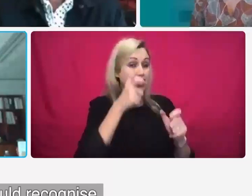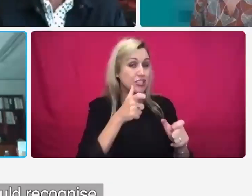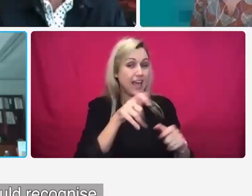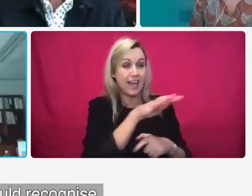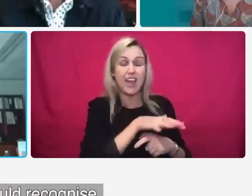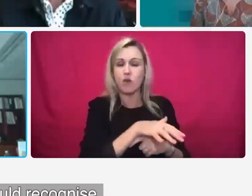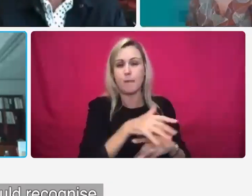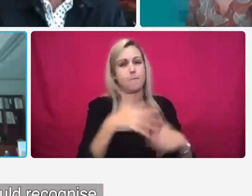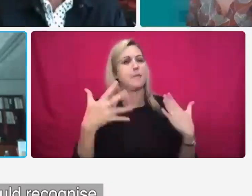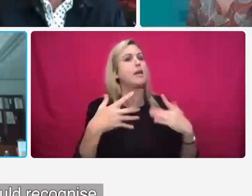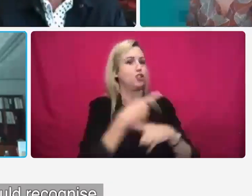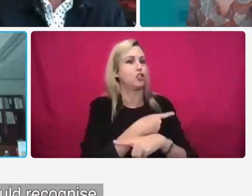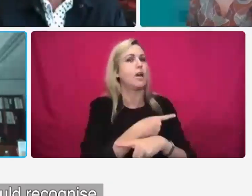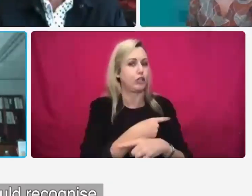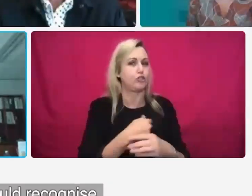should